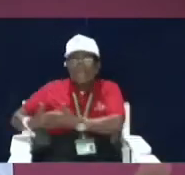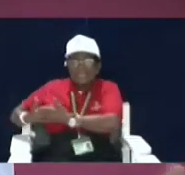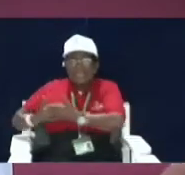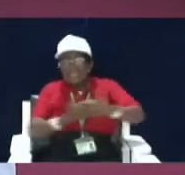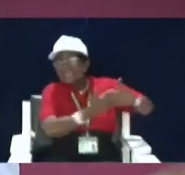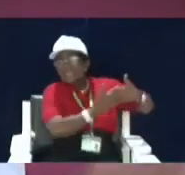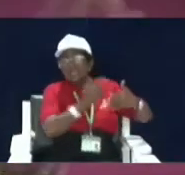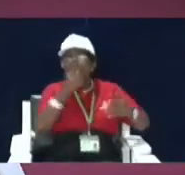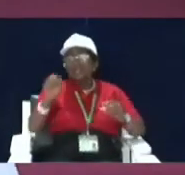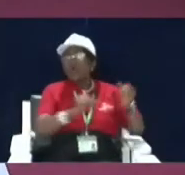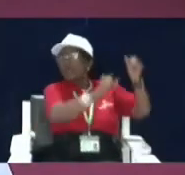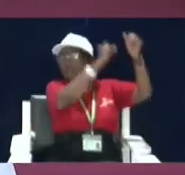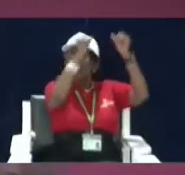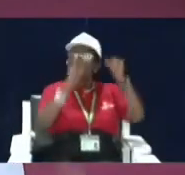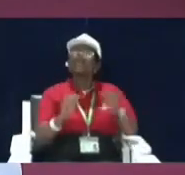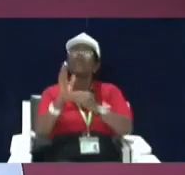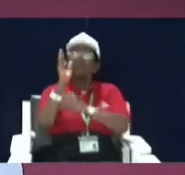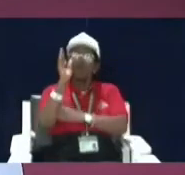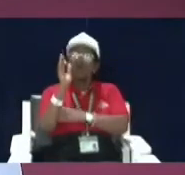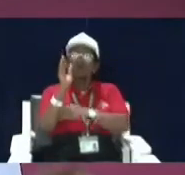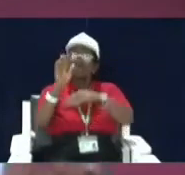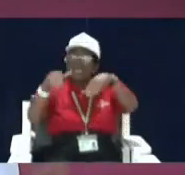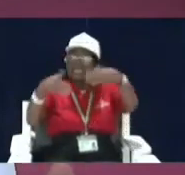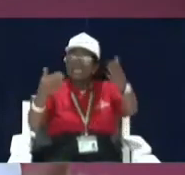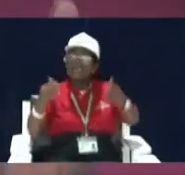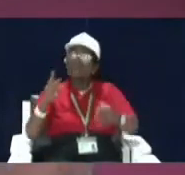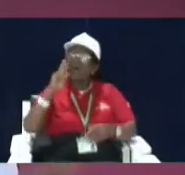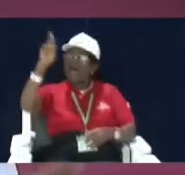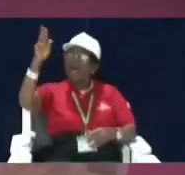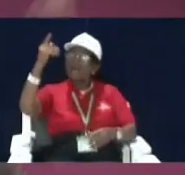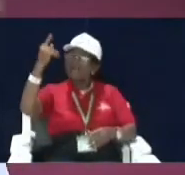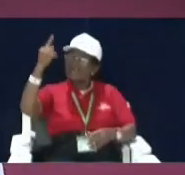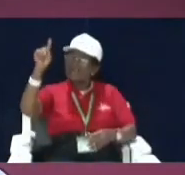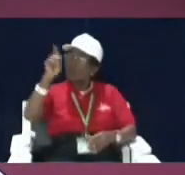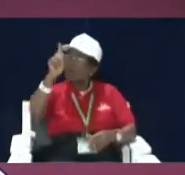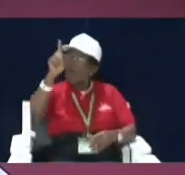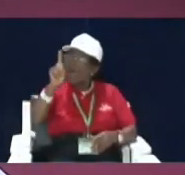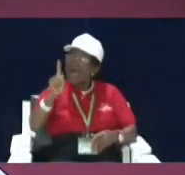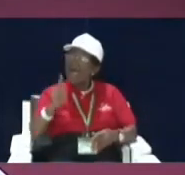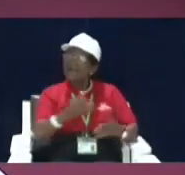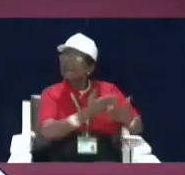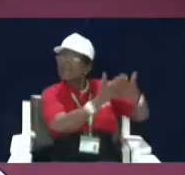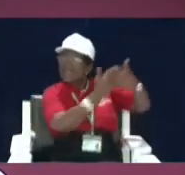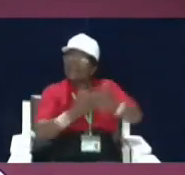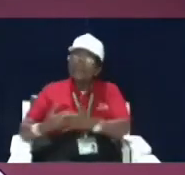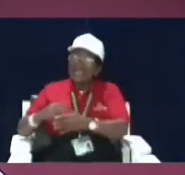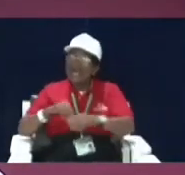The Almighty God gave her the one child and gave her five extra.